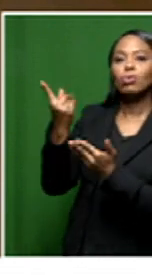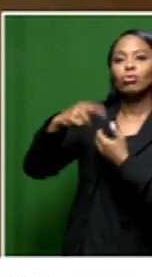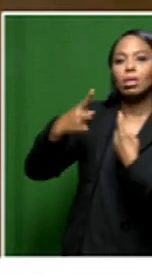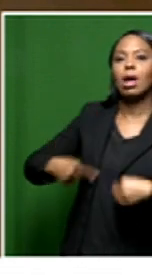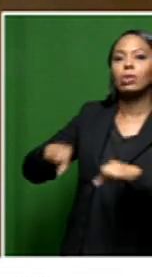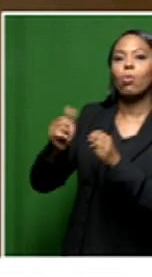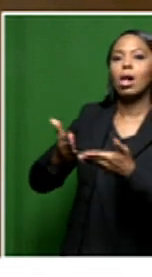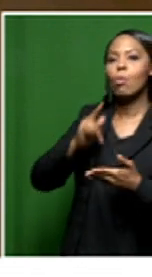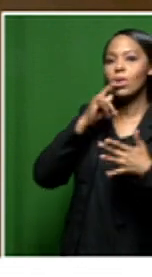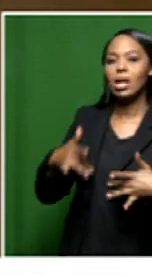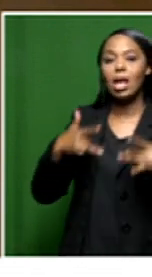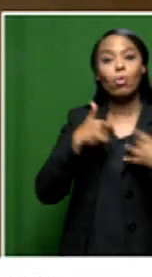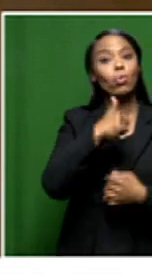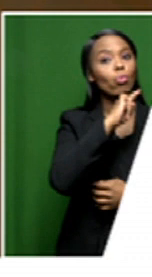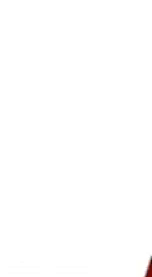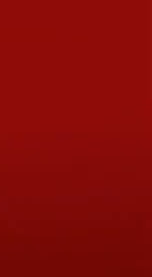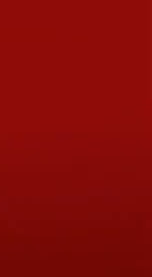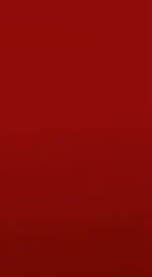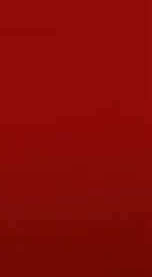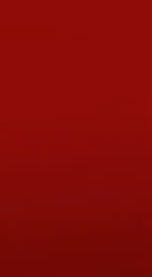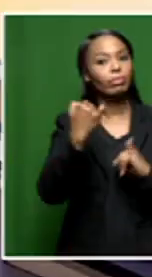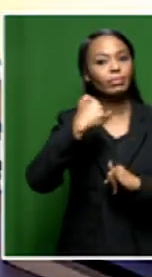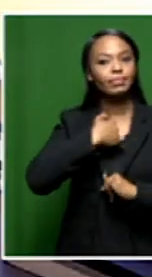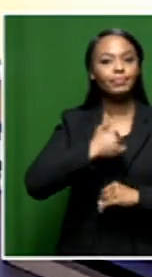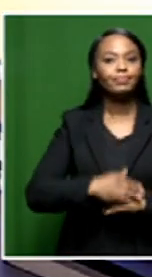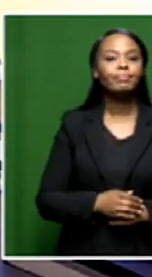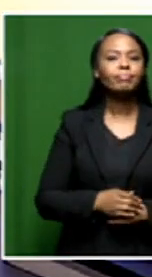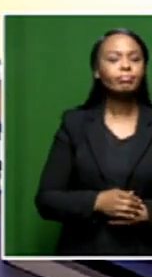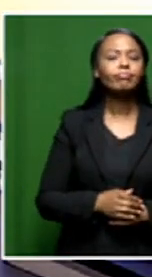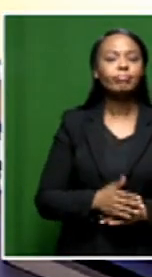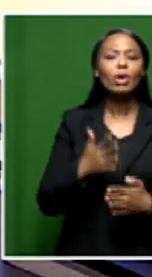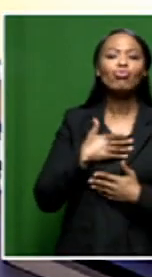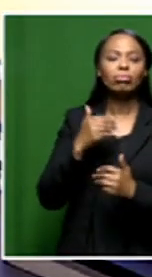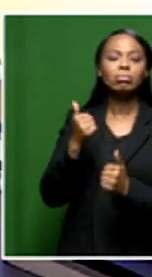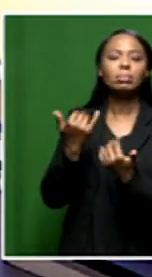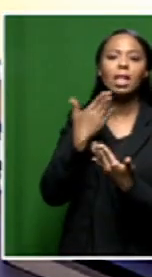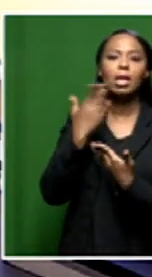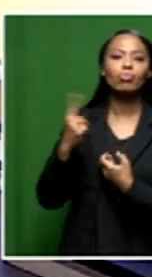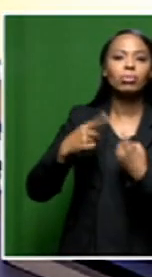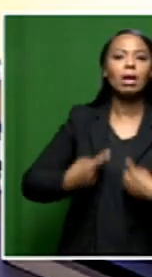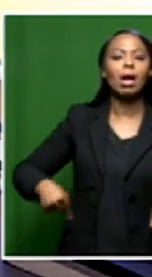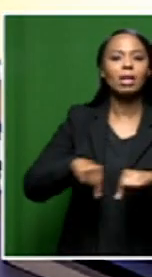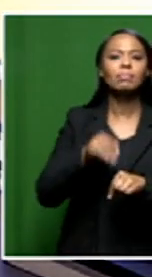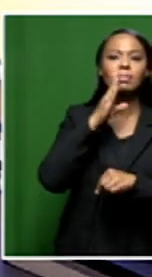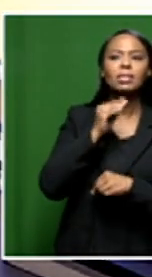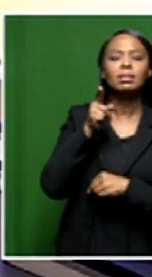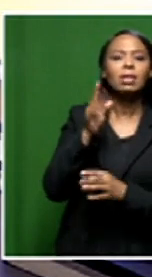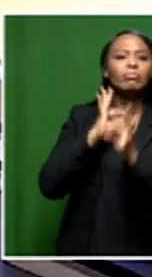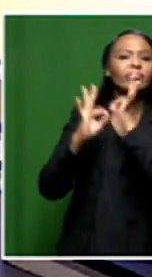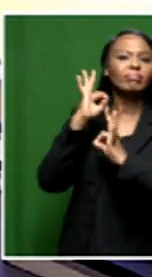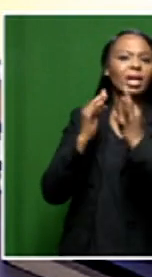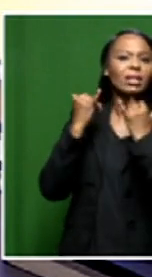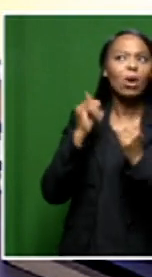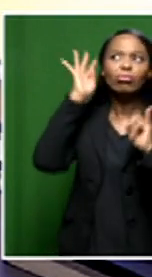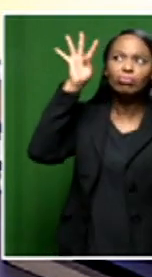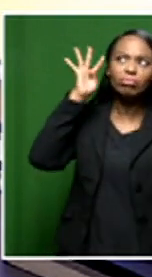Live. Good morning. Thank you for having me on the show. It's an absolute pleasure, man. Thank you for joining us. Now, speak to us about your love for engineering and